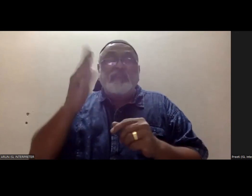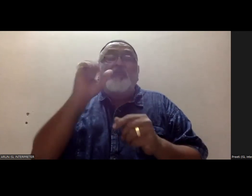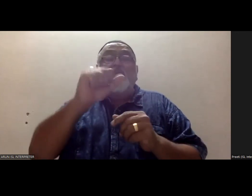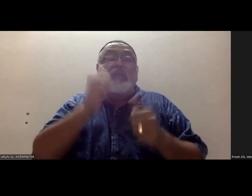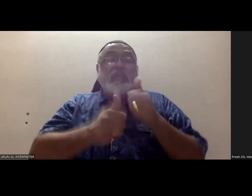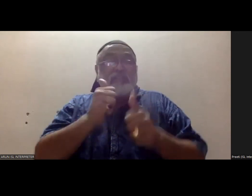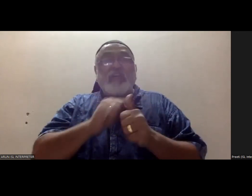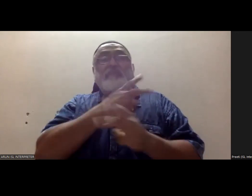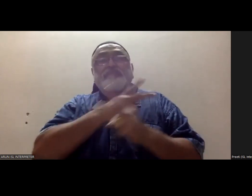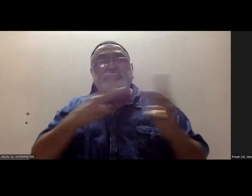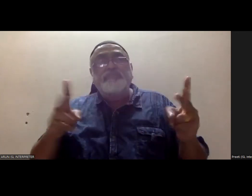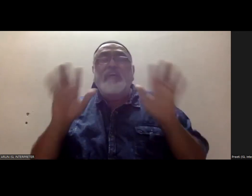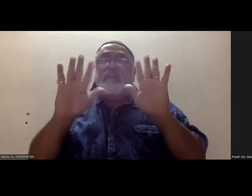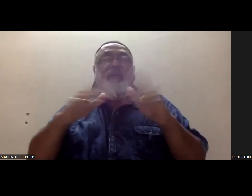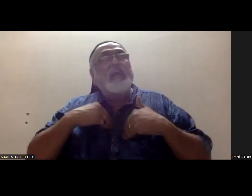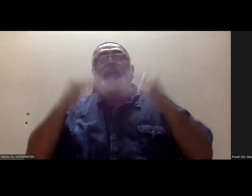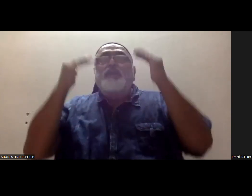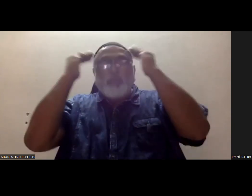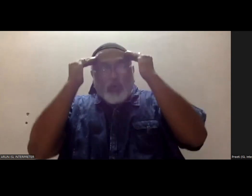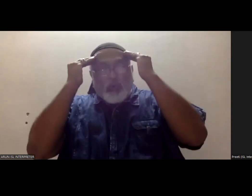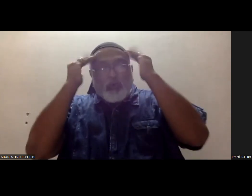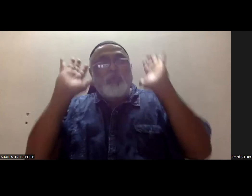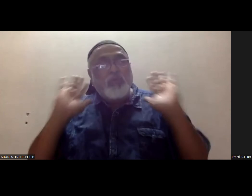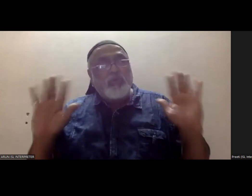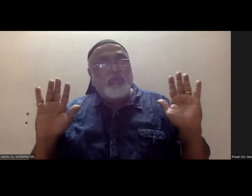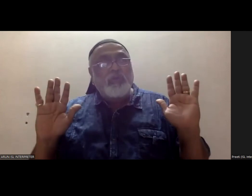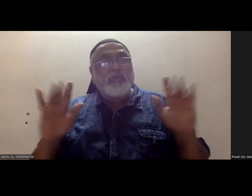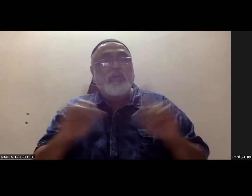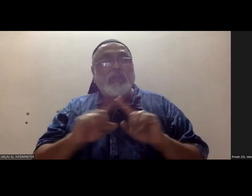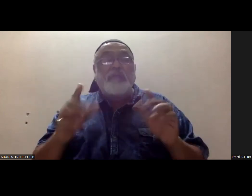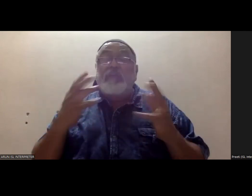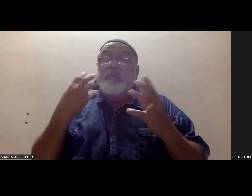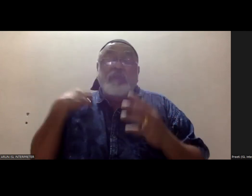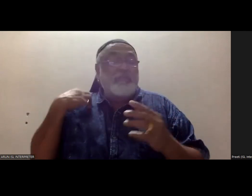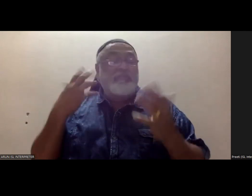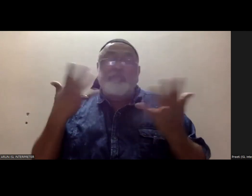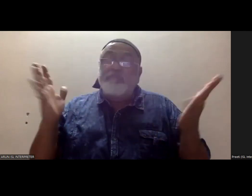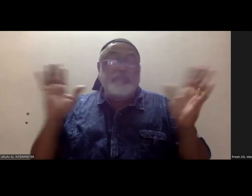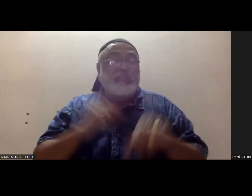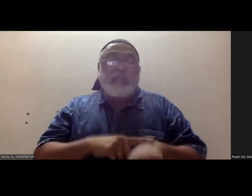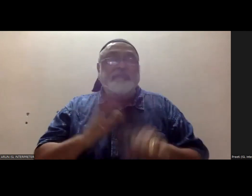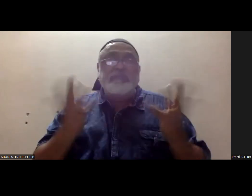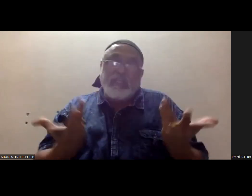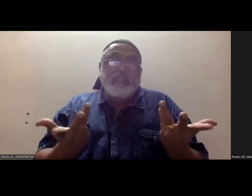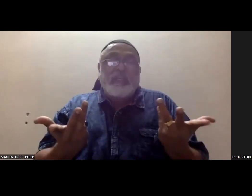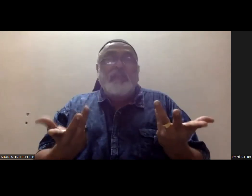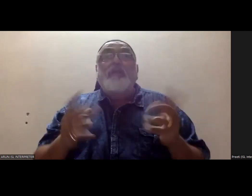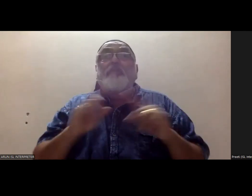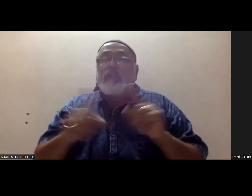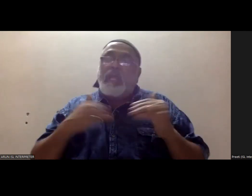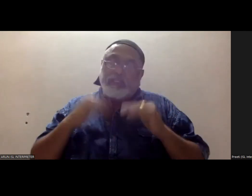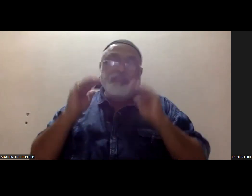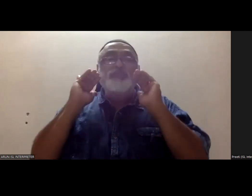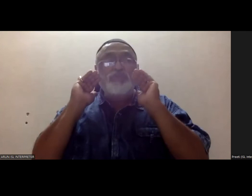exams and final exams going over, and I do understand that it becomes a headache at times. And for that reason, I will be supporting